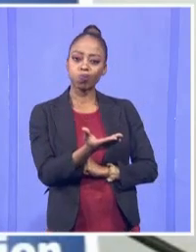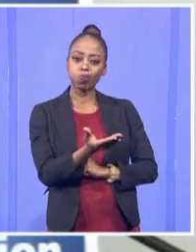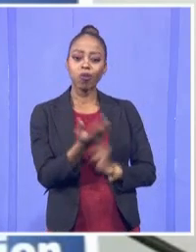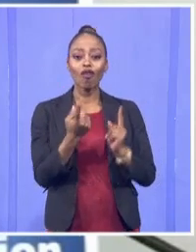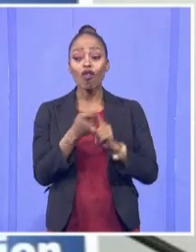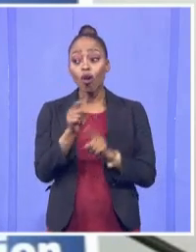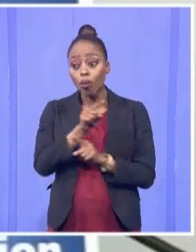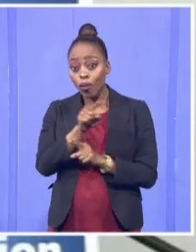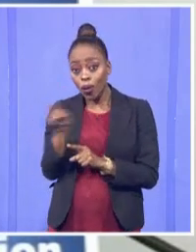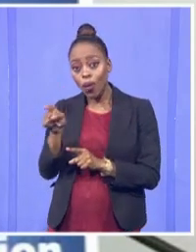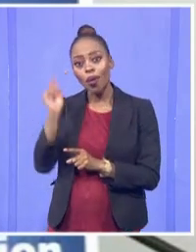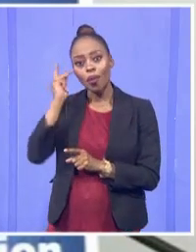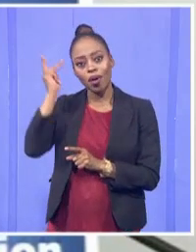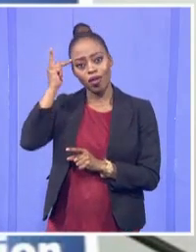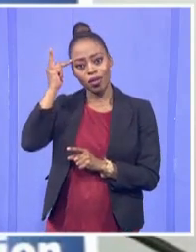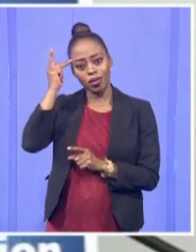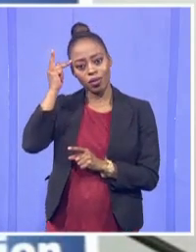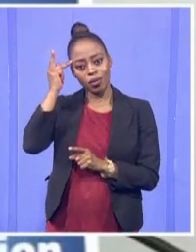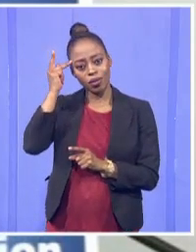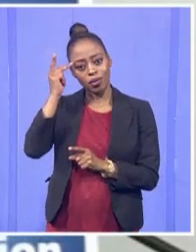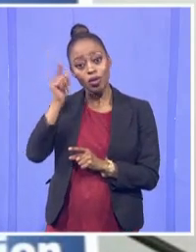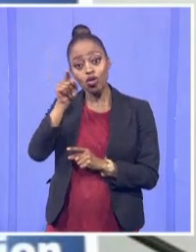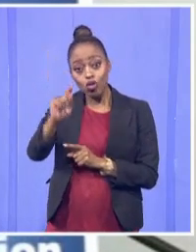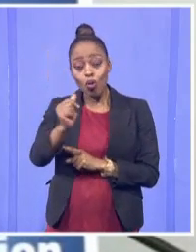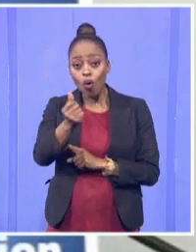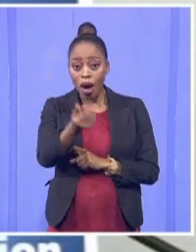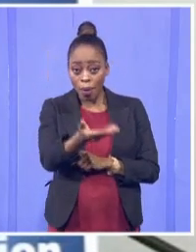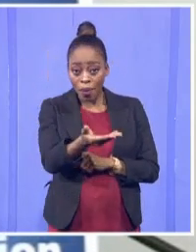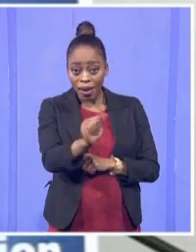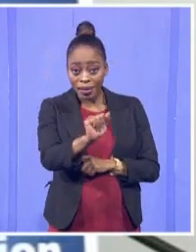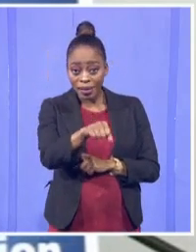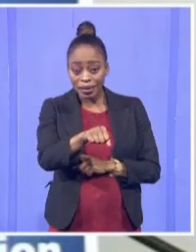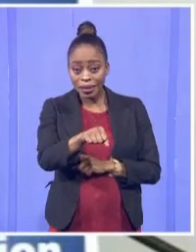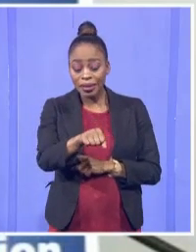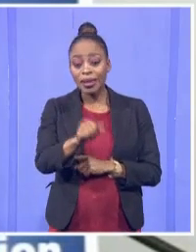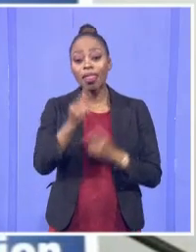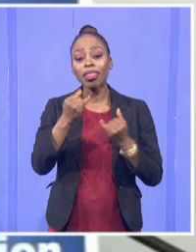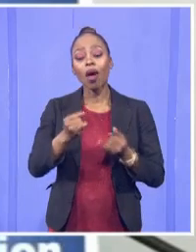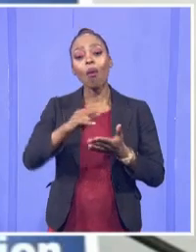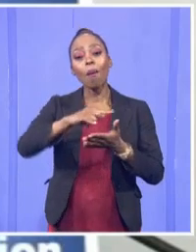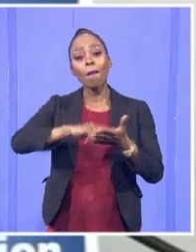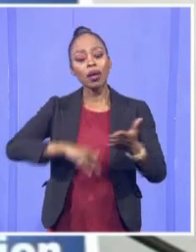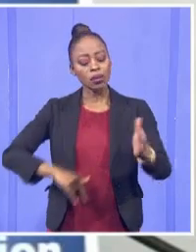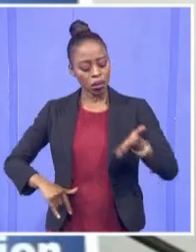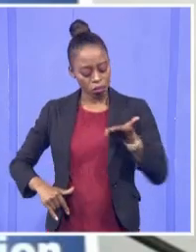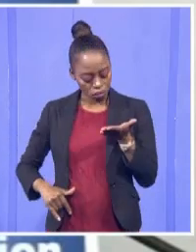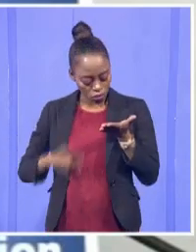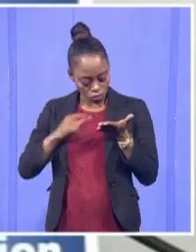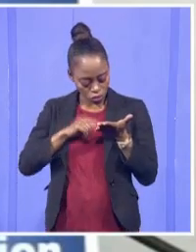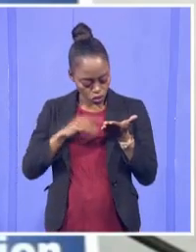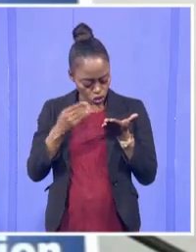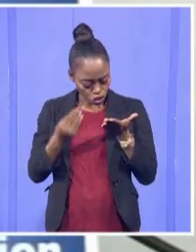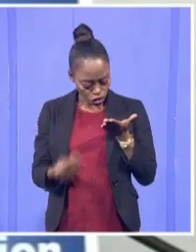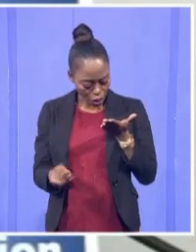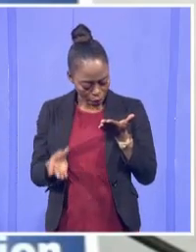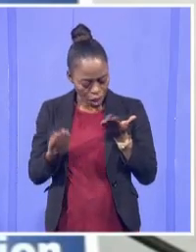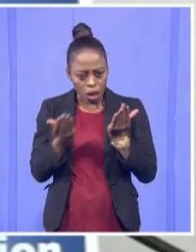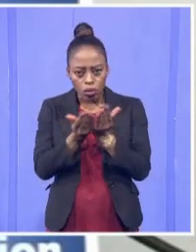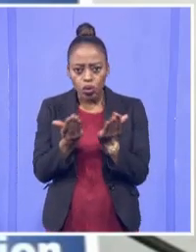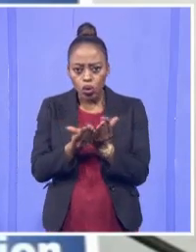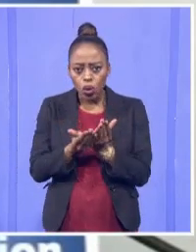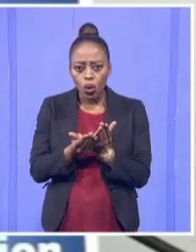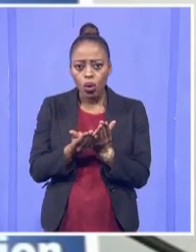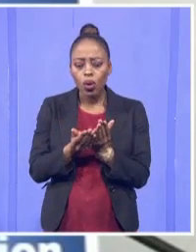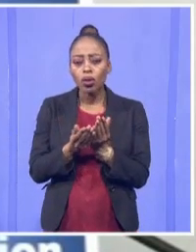you. It's you who applied. When you get an SMS that your child has been placed at